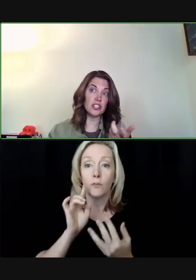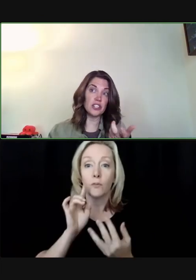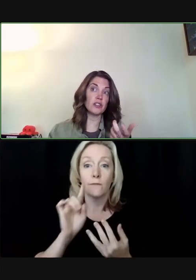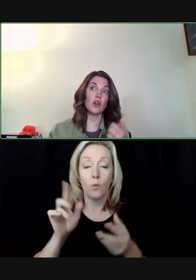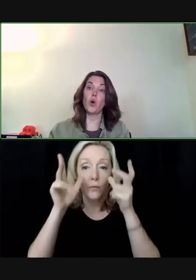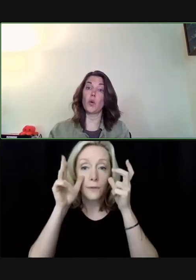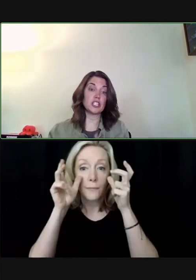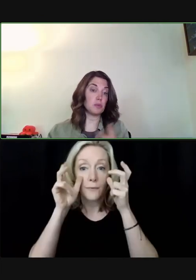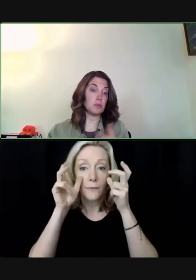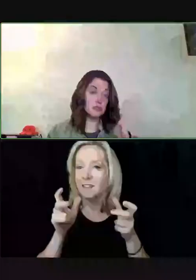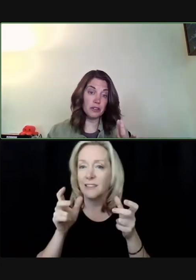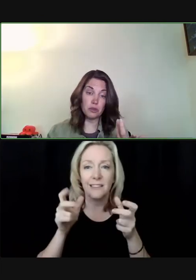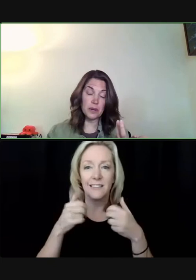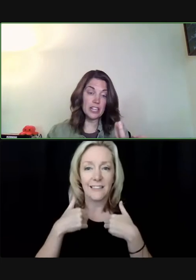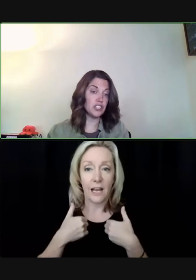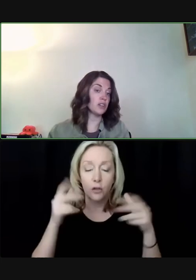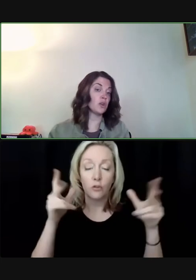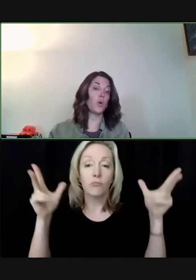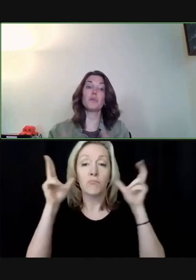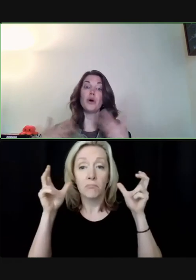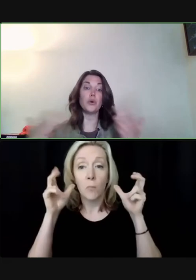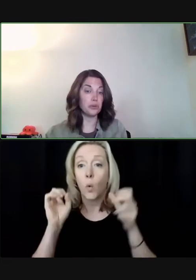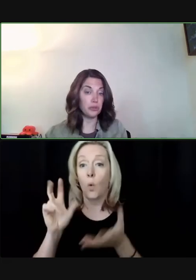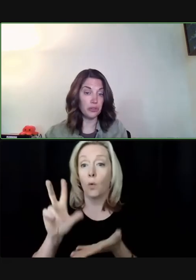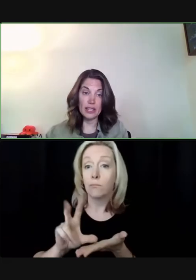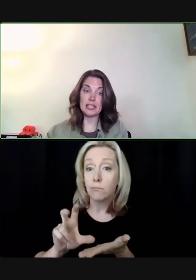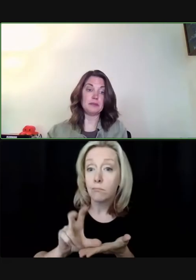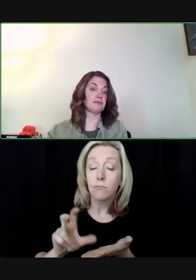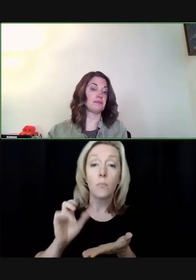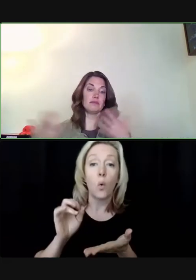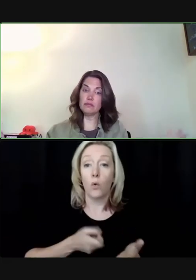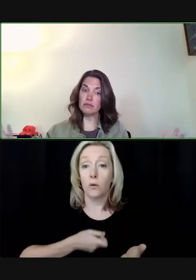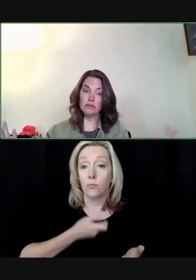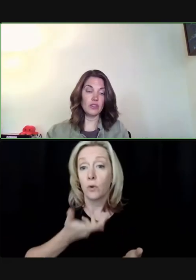receptive information or expressive information or both.